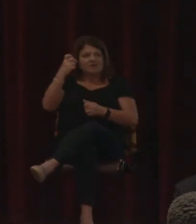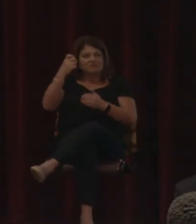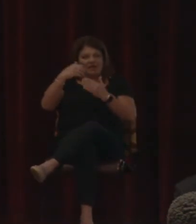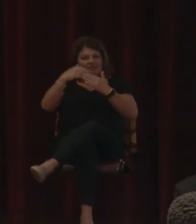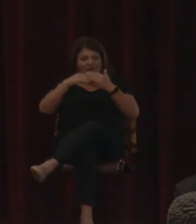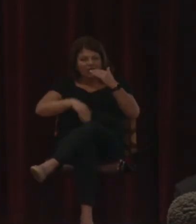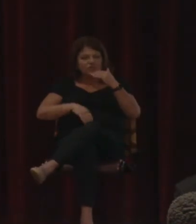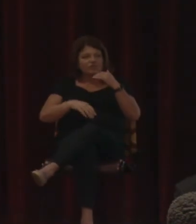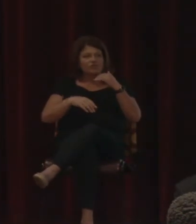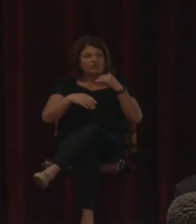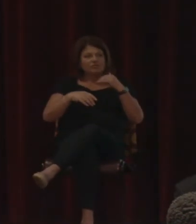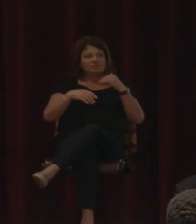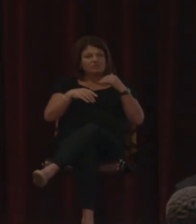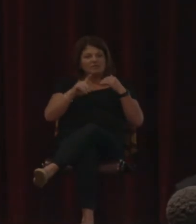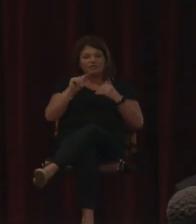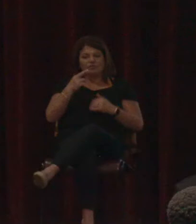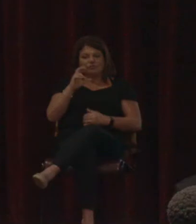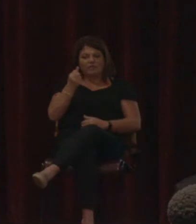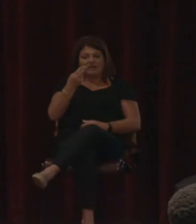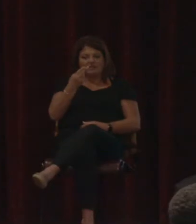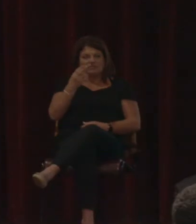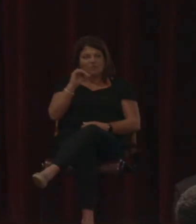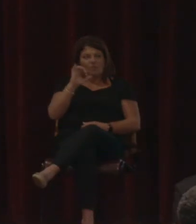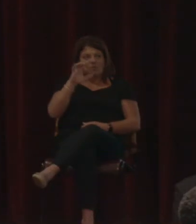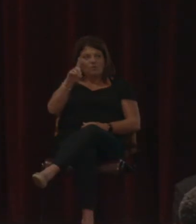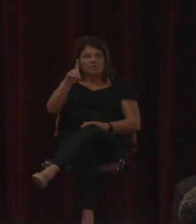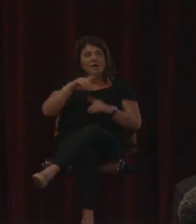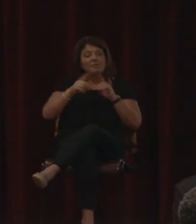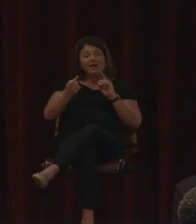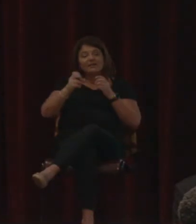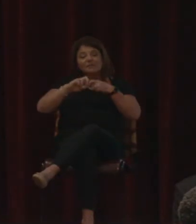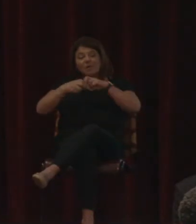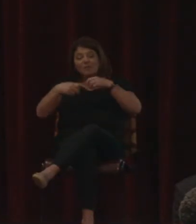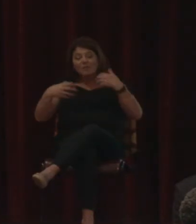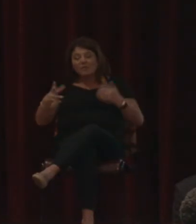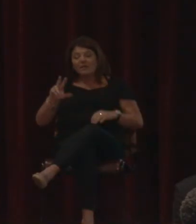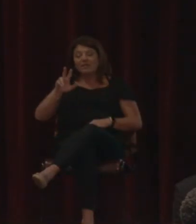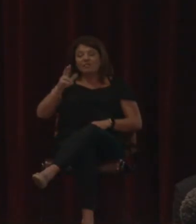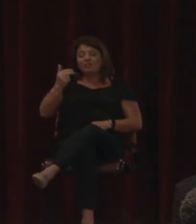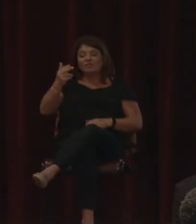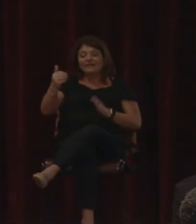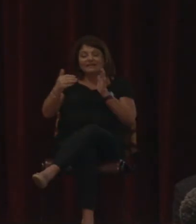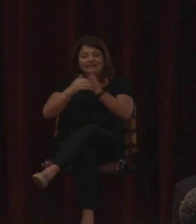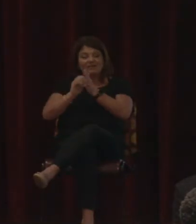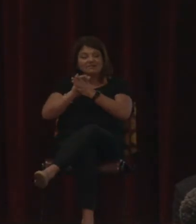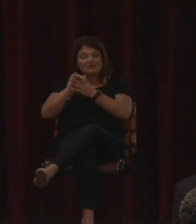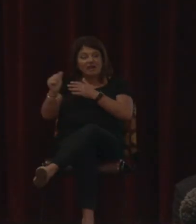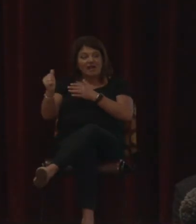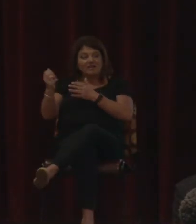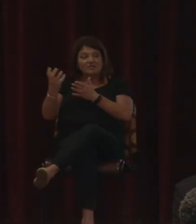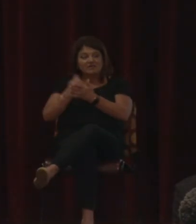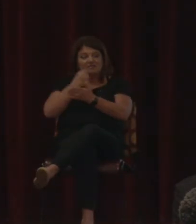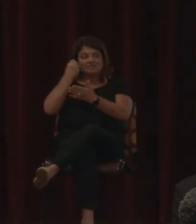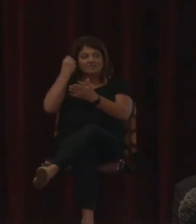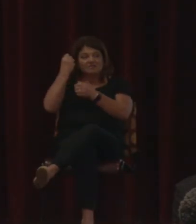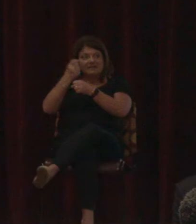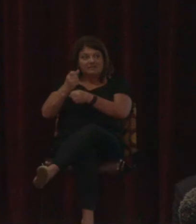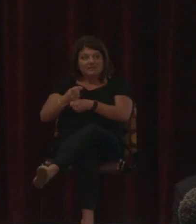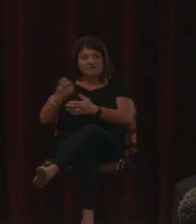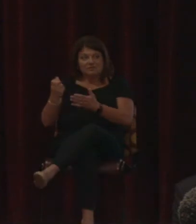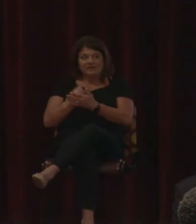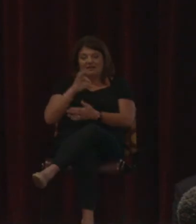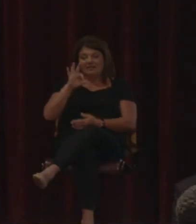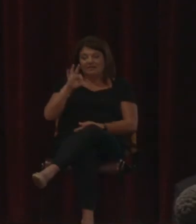threshold. The problem is showing $13,000 of income. That's what you have to show in order to get the advanced premium credit. The advanced premium